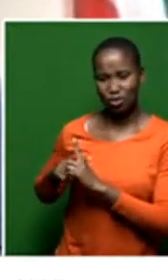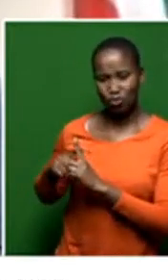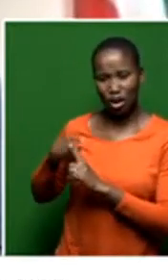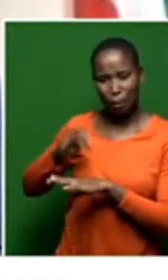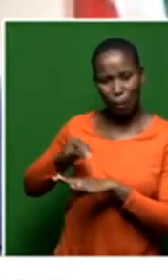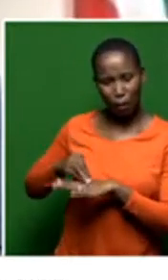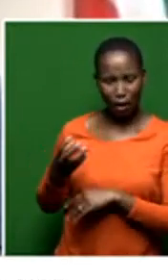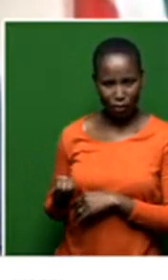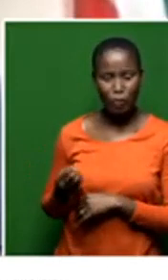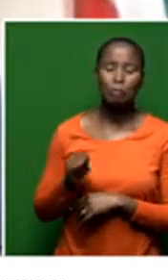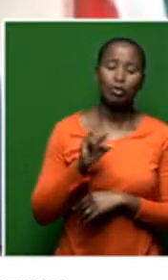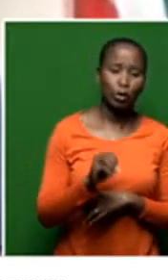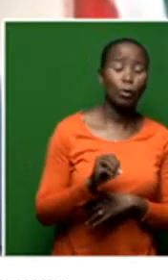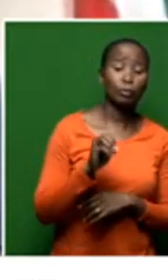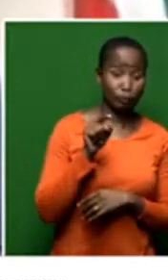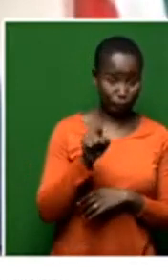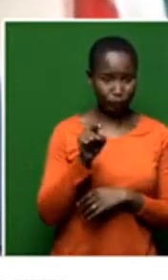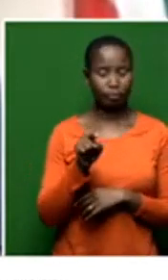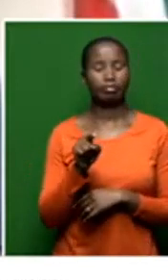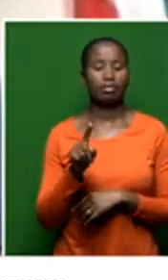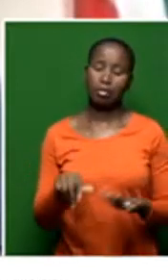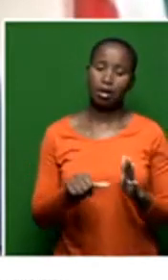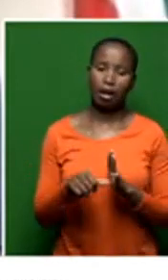very stringent obligations linked to this